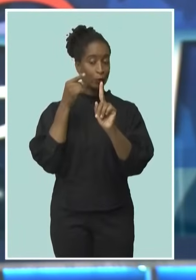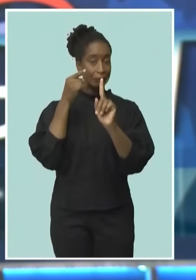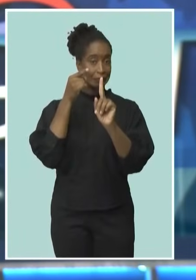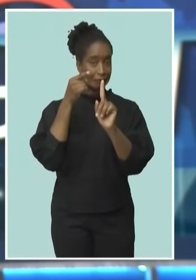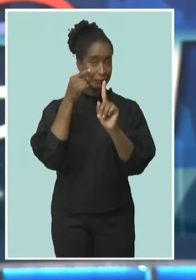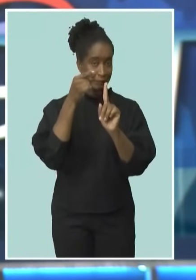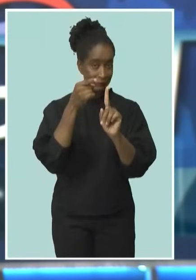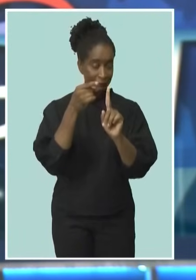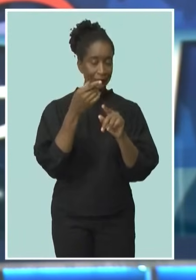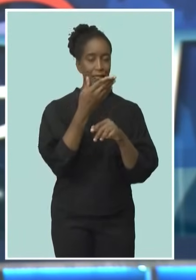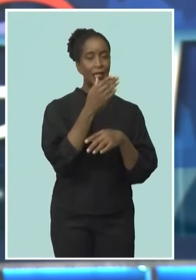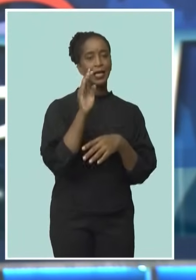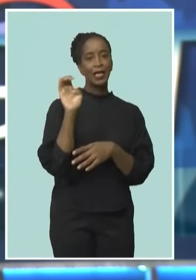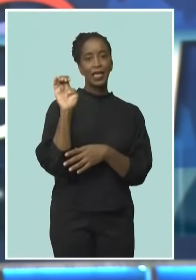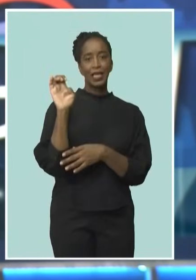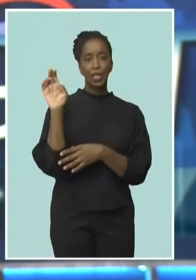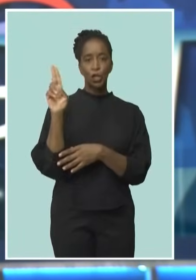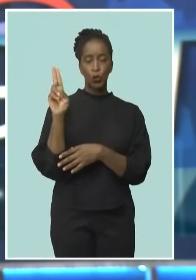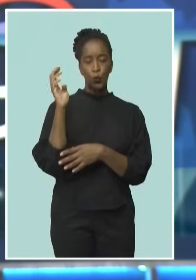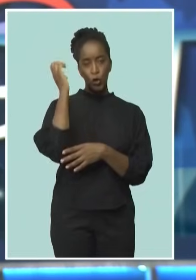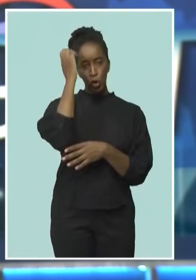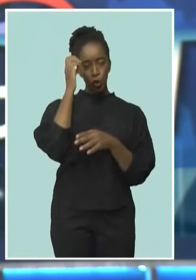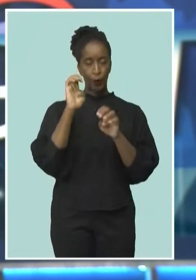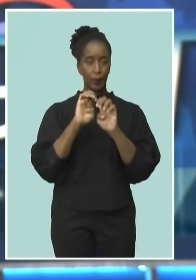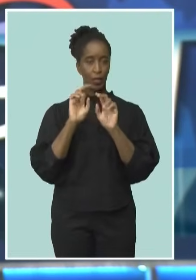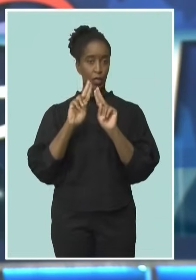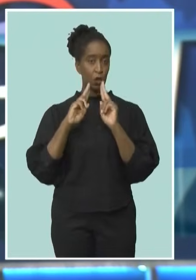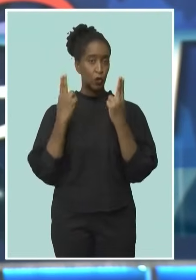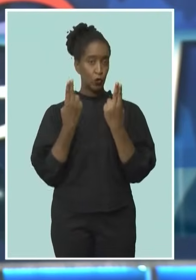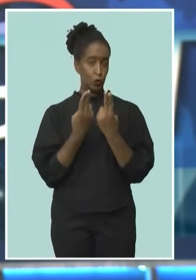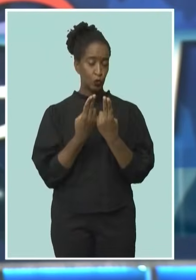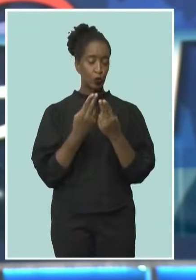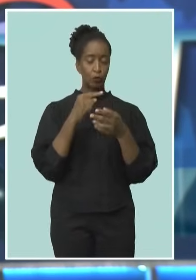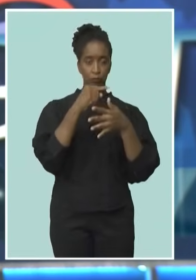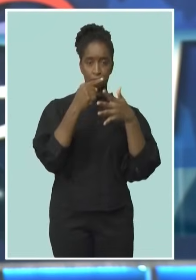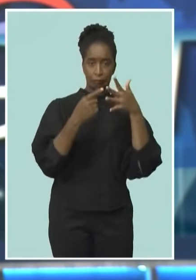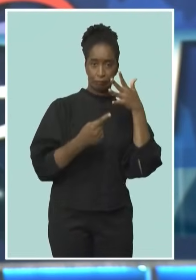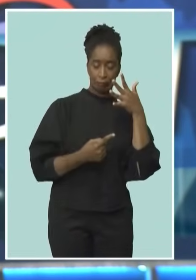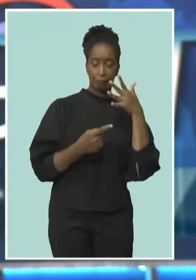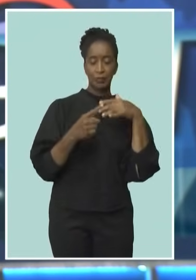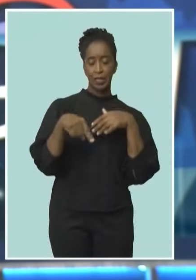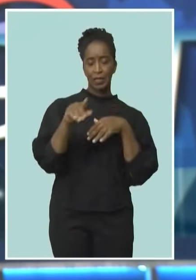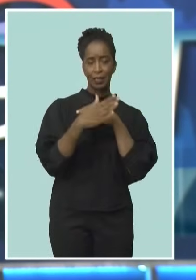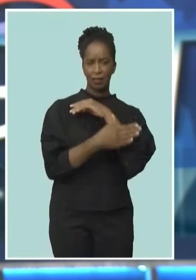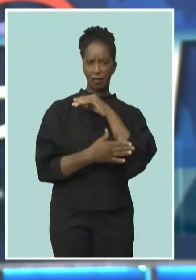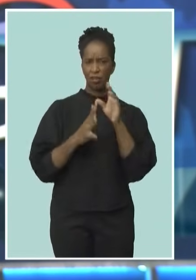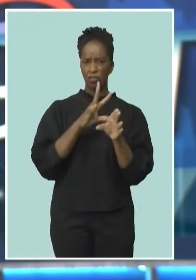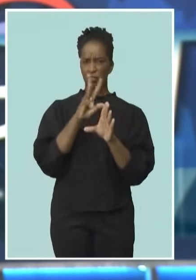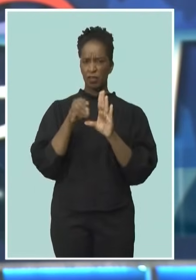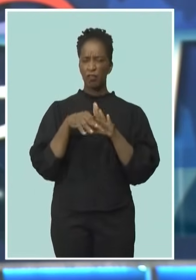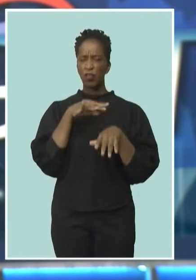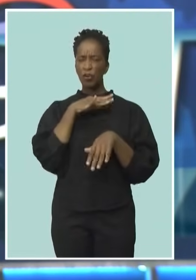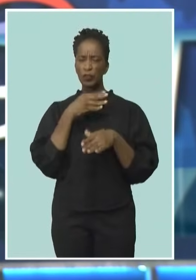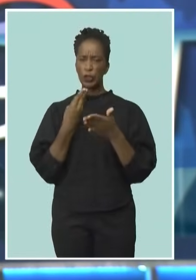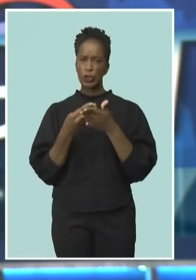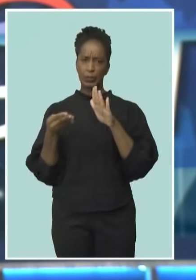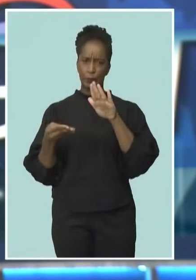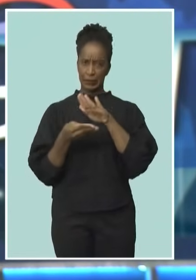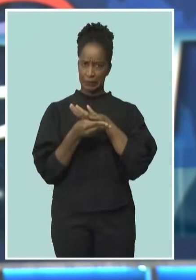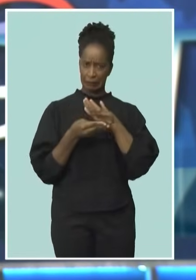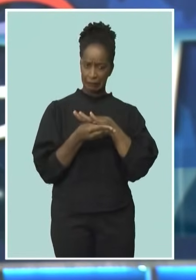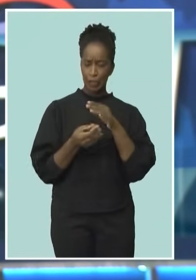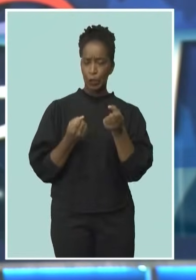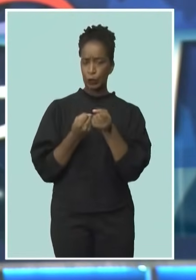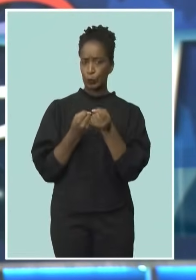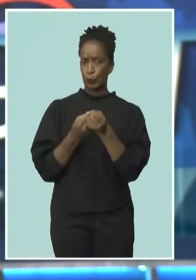of high-risk third countries for anti-money laundering and counter-terrorism financing. The European Parliament on Wednesday supported